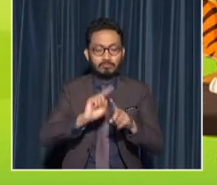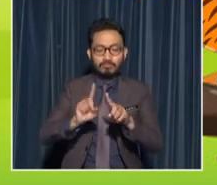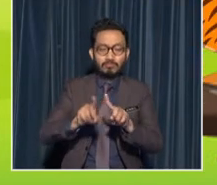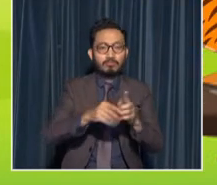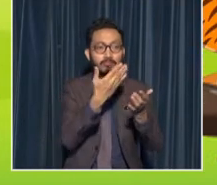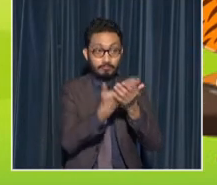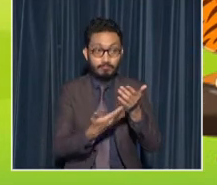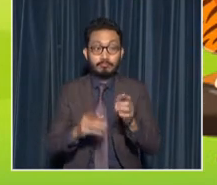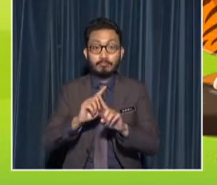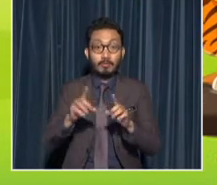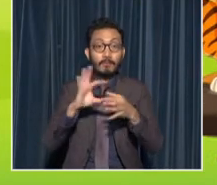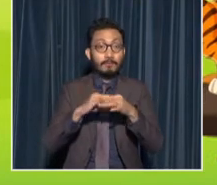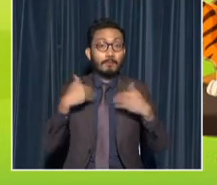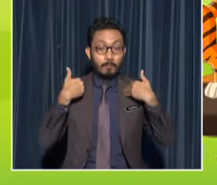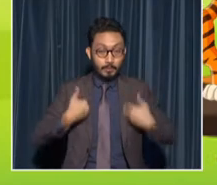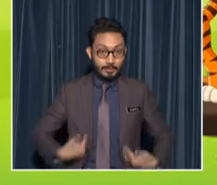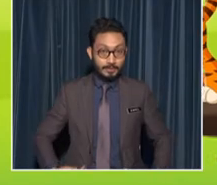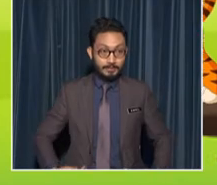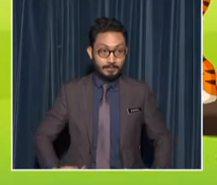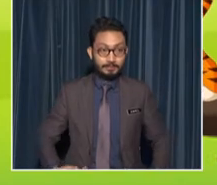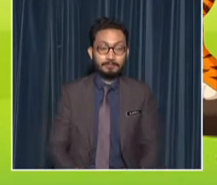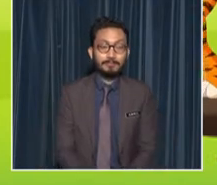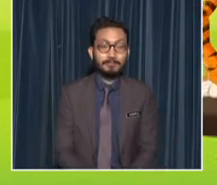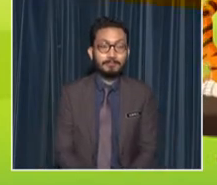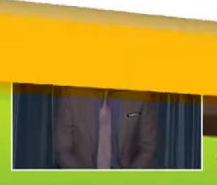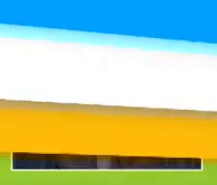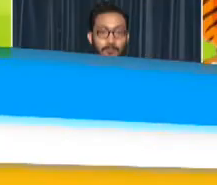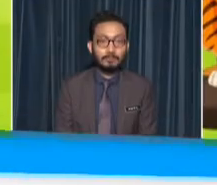different parts of their body.